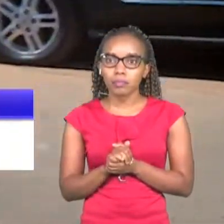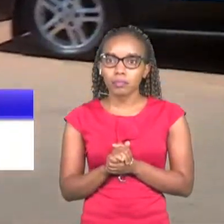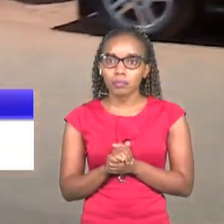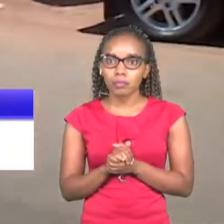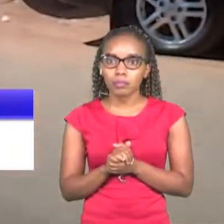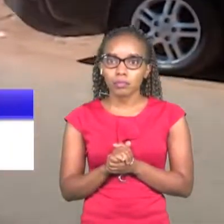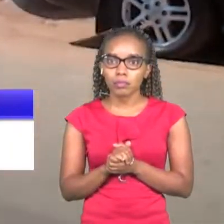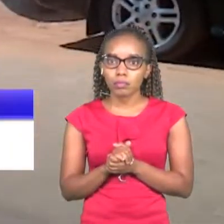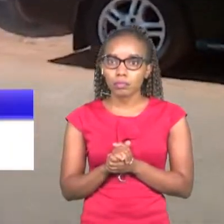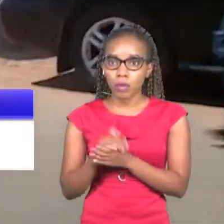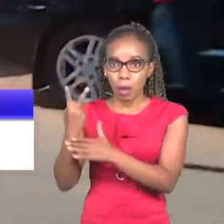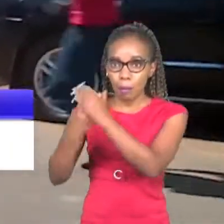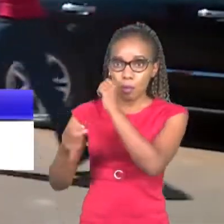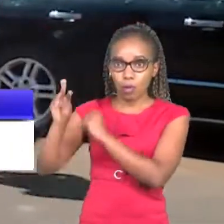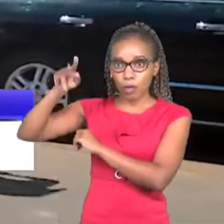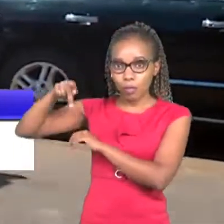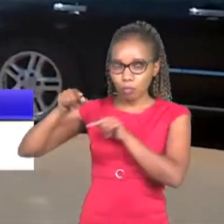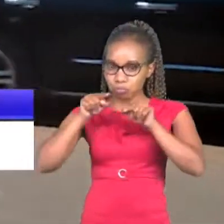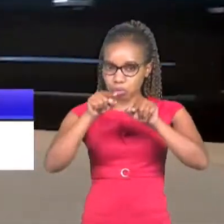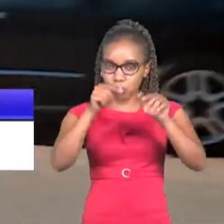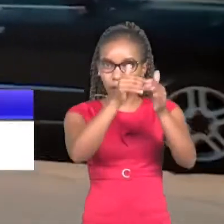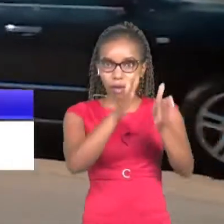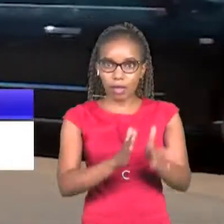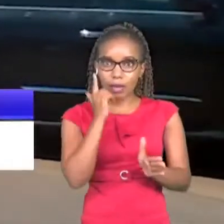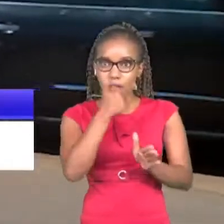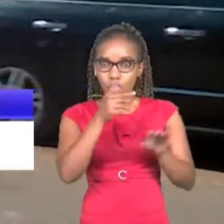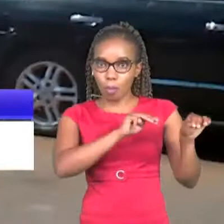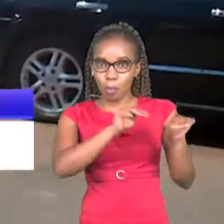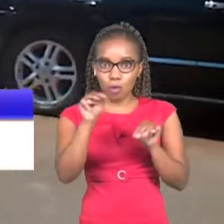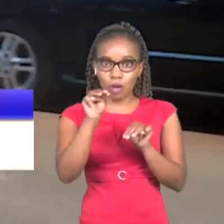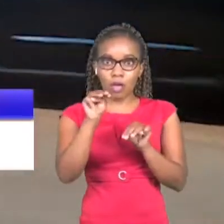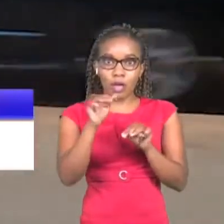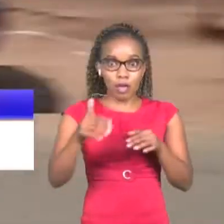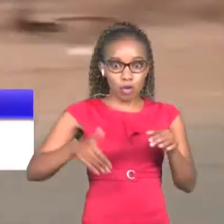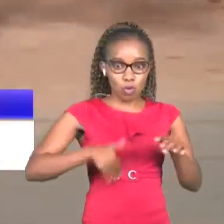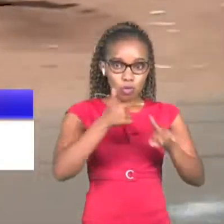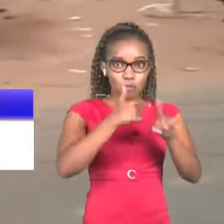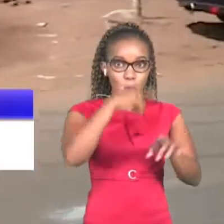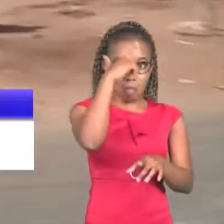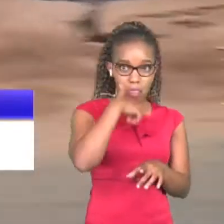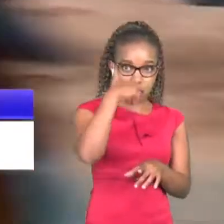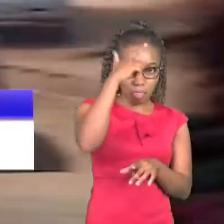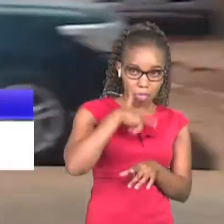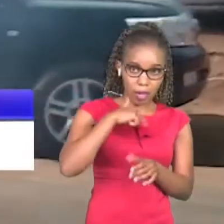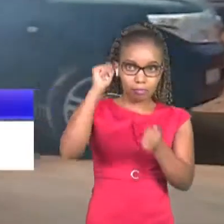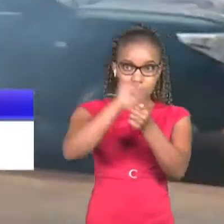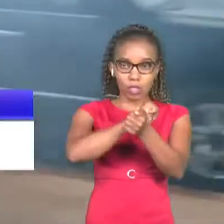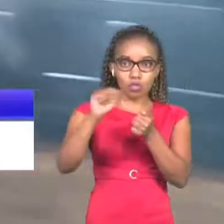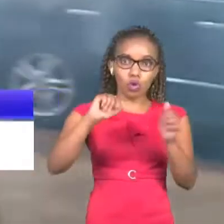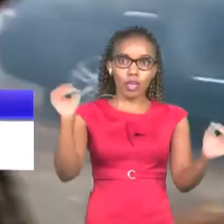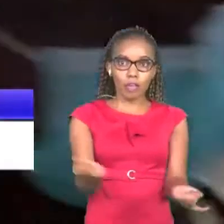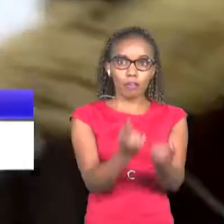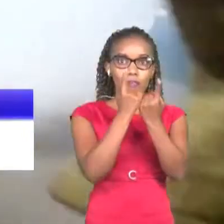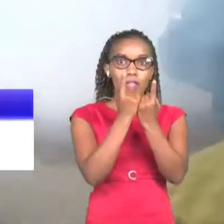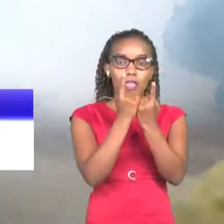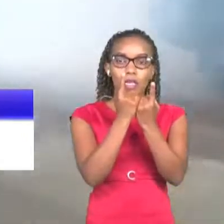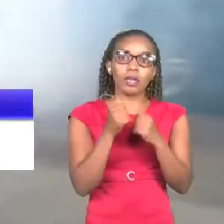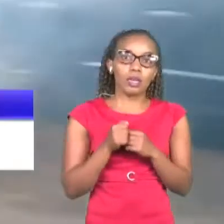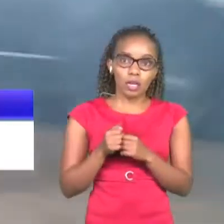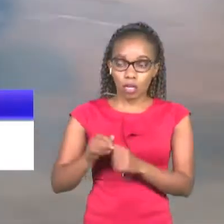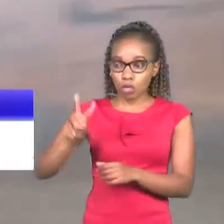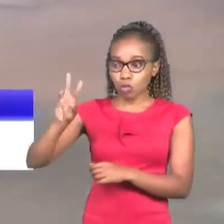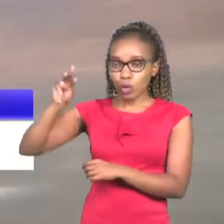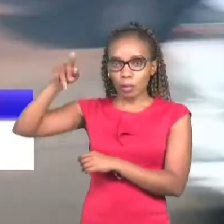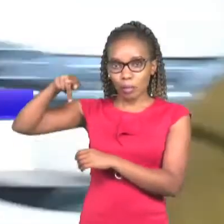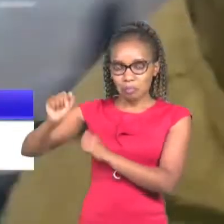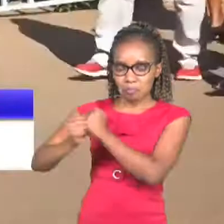Ndindi and Wahome have accused leaders who ferried youth from Thika to disrupt the event and taint the name of the Deputy President. The two, who are staunch supporters